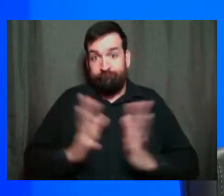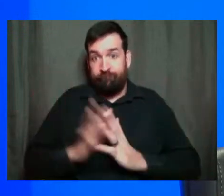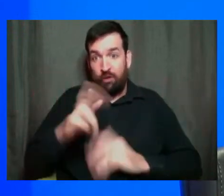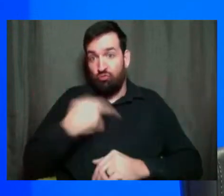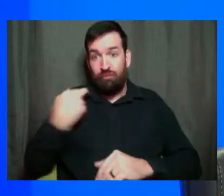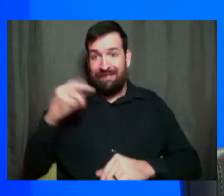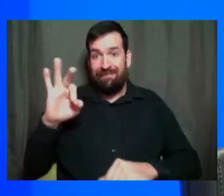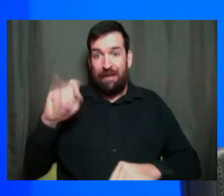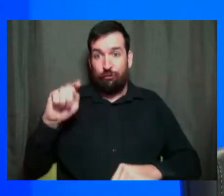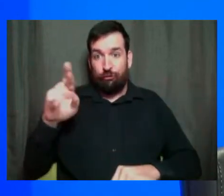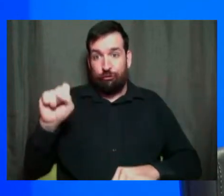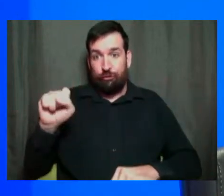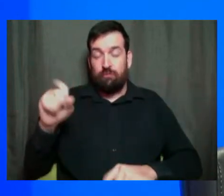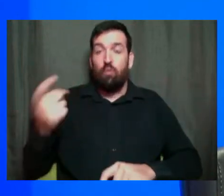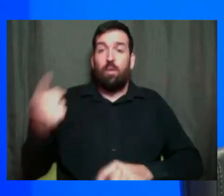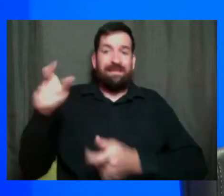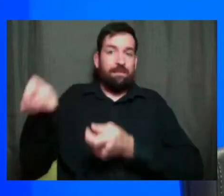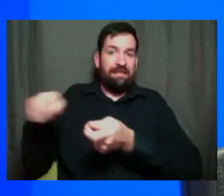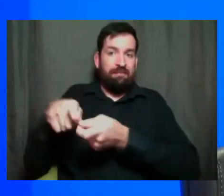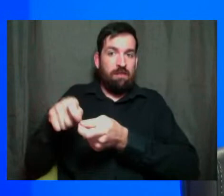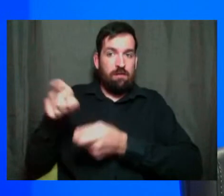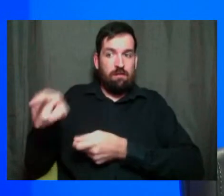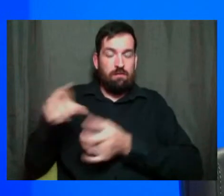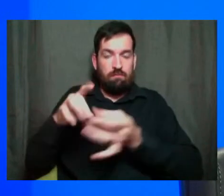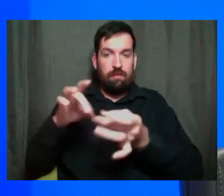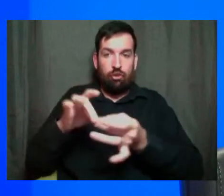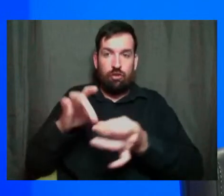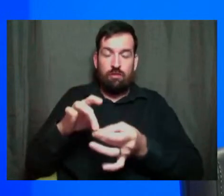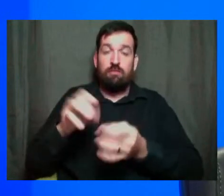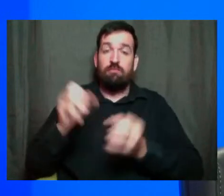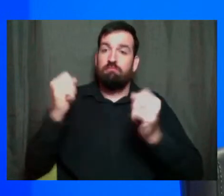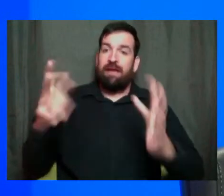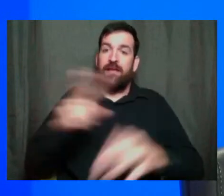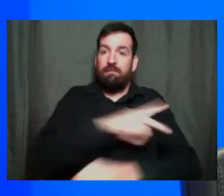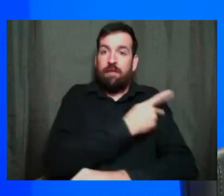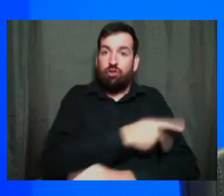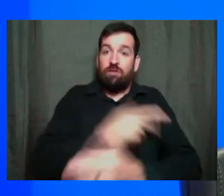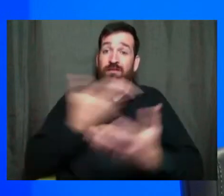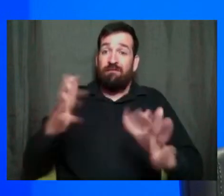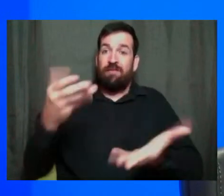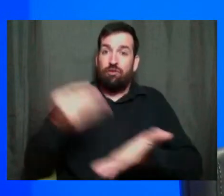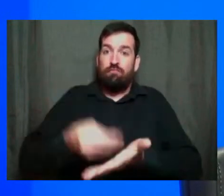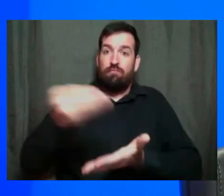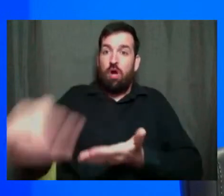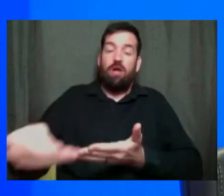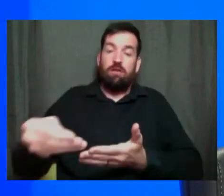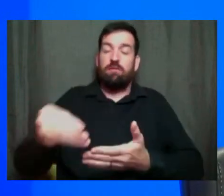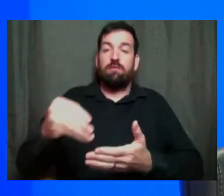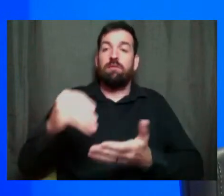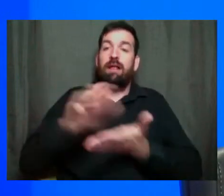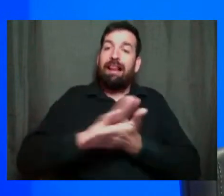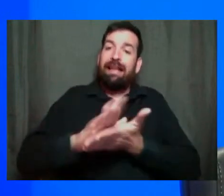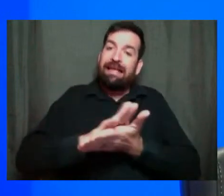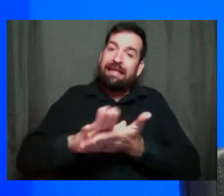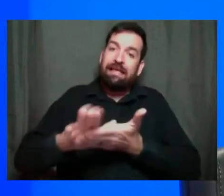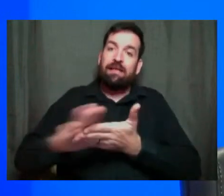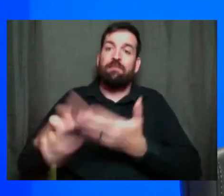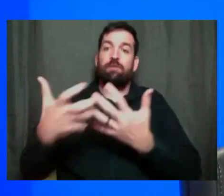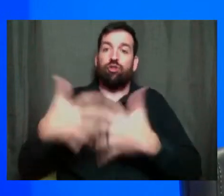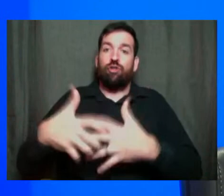One specific risk factor they did mention, a lot of patients have bought these cleaning machines. So Clean is one. There's a couple other on the market now.